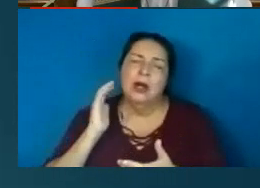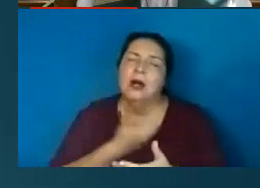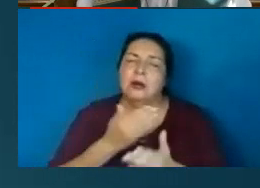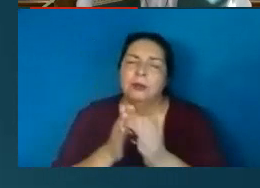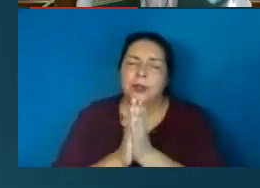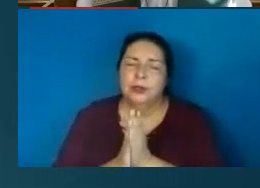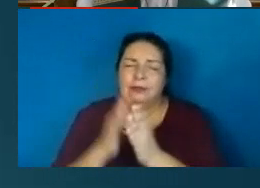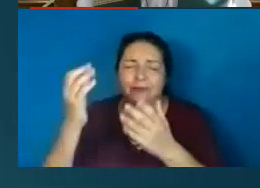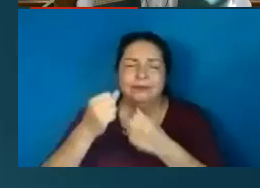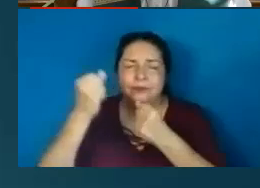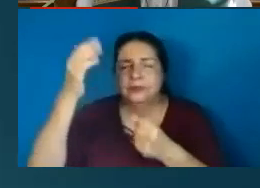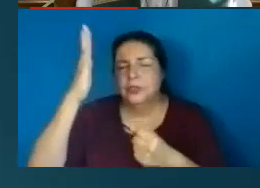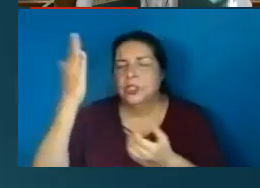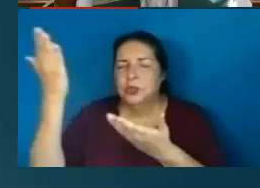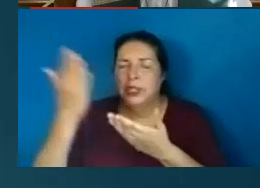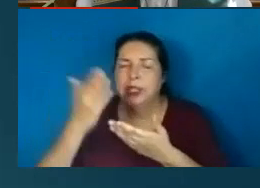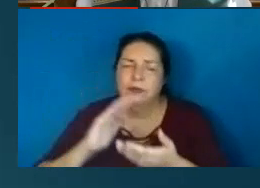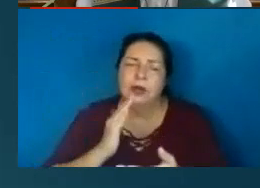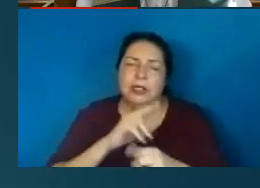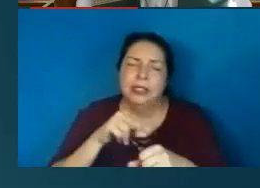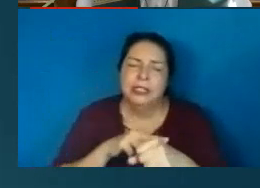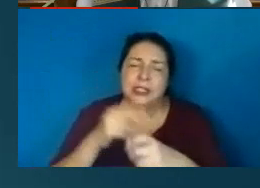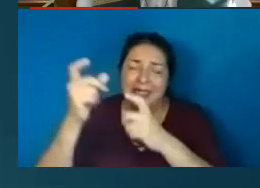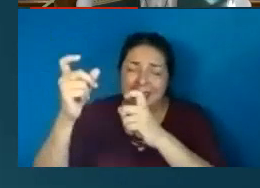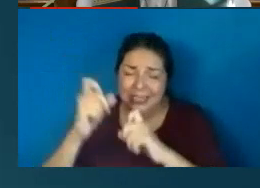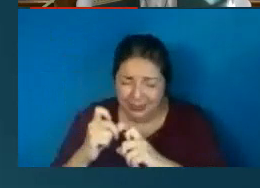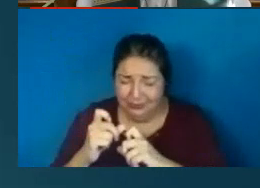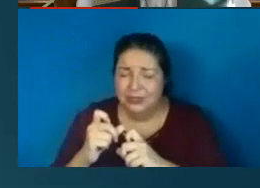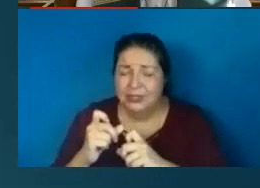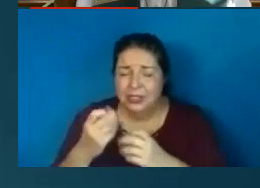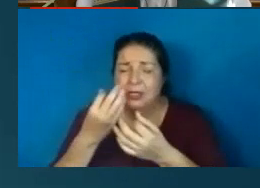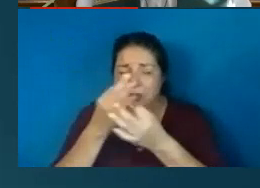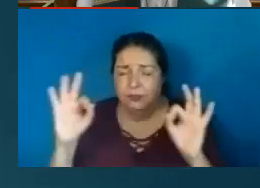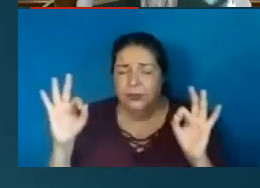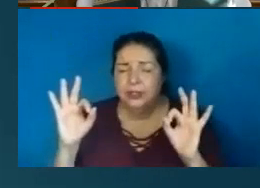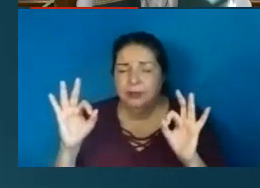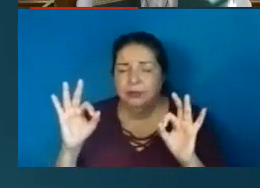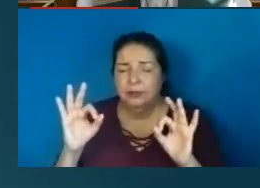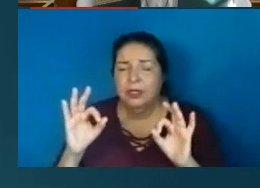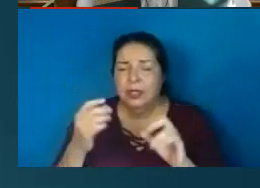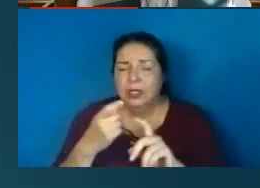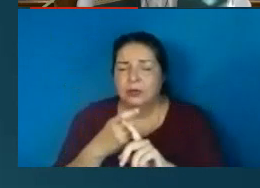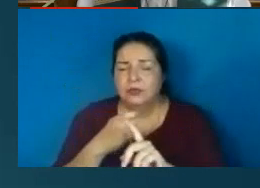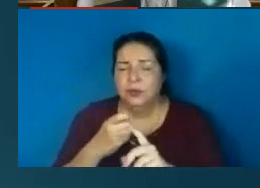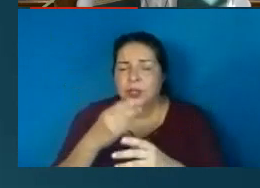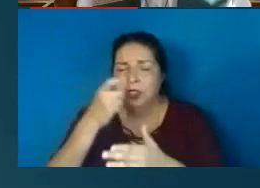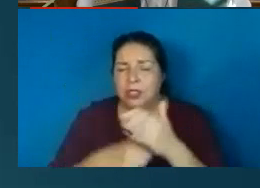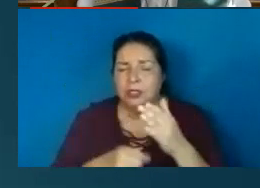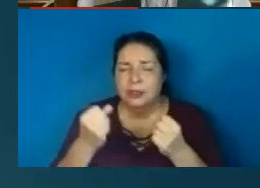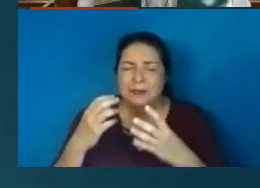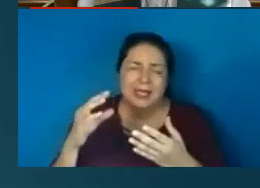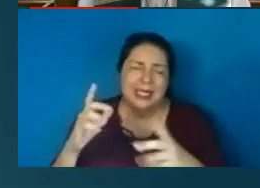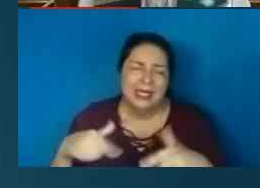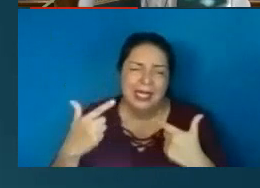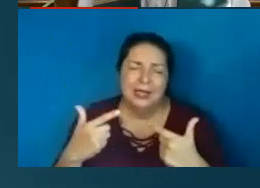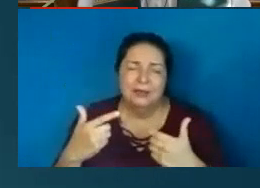Almighty God, you have given our nation the gift of and heritage of freedom. It came at the cost of many lives on battlefields far